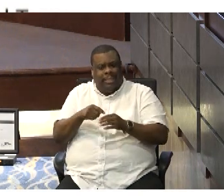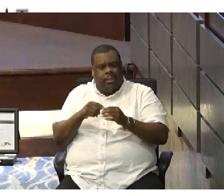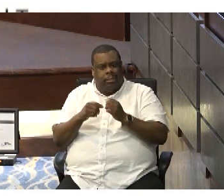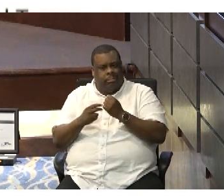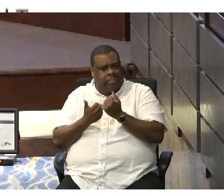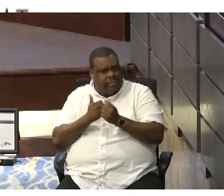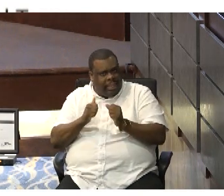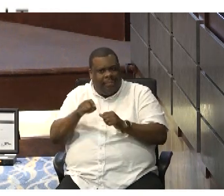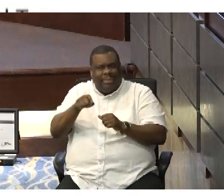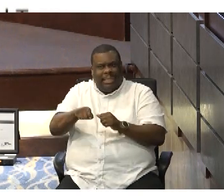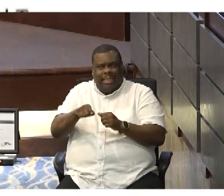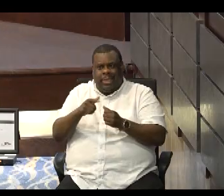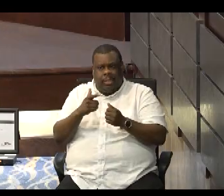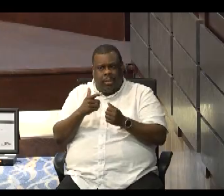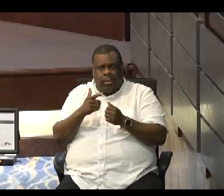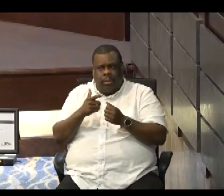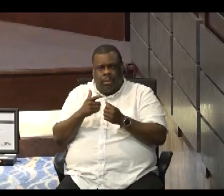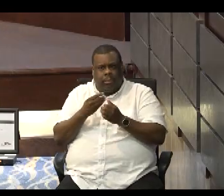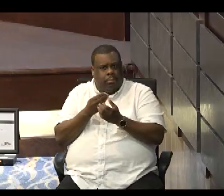standards in Central Texas.